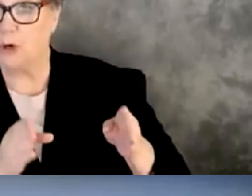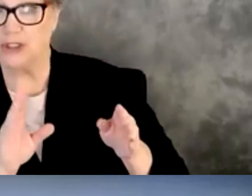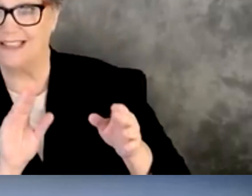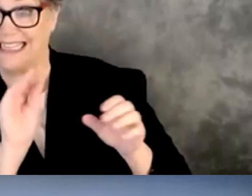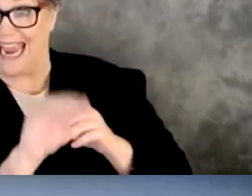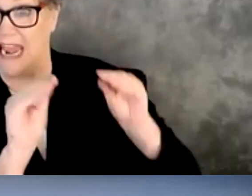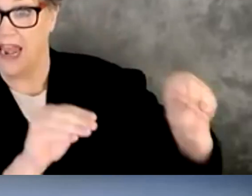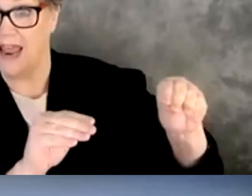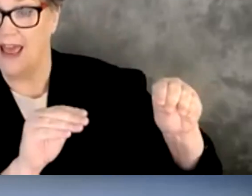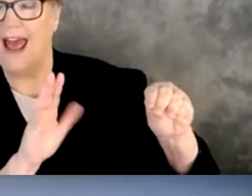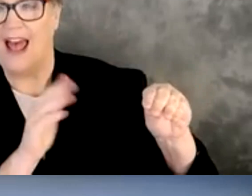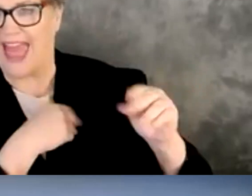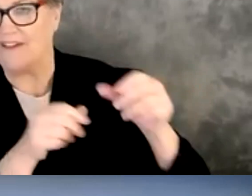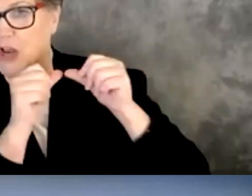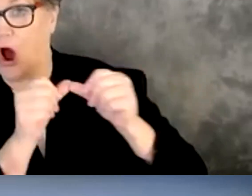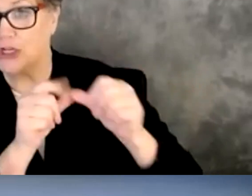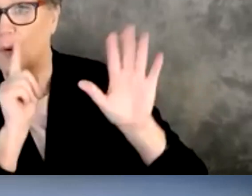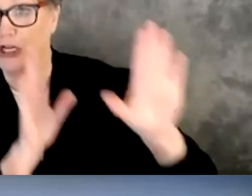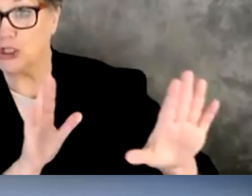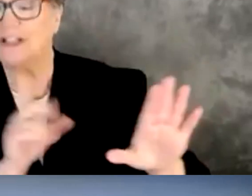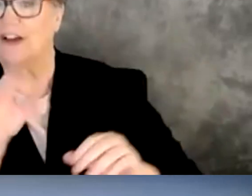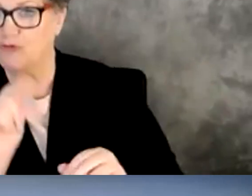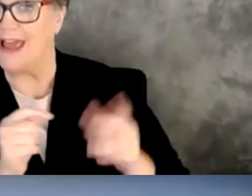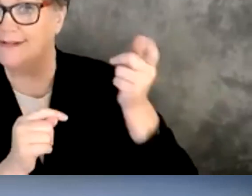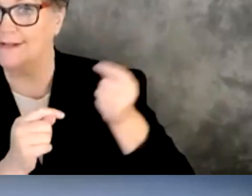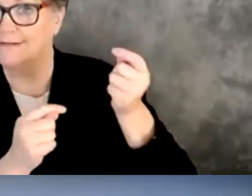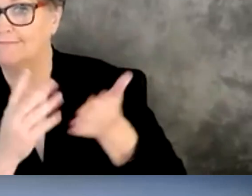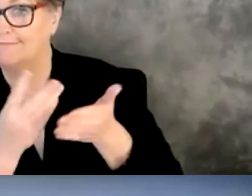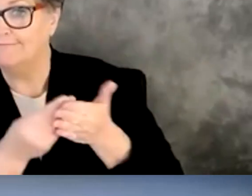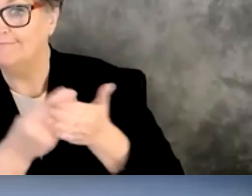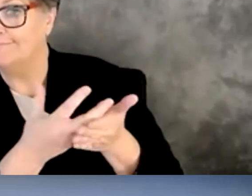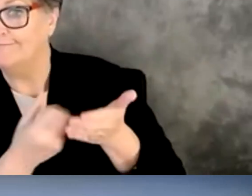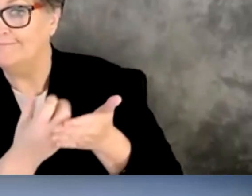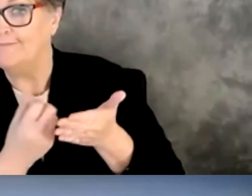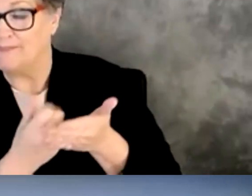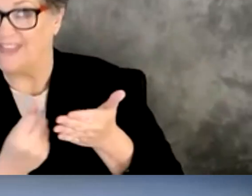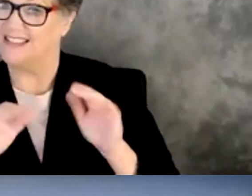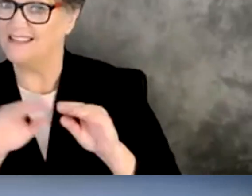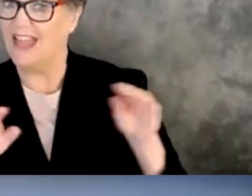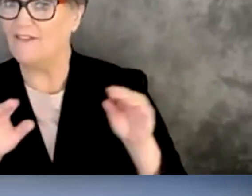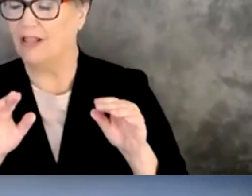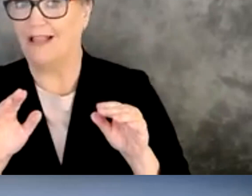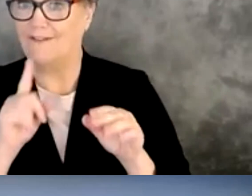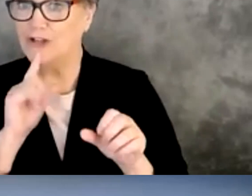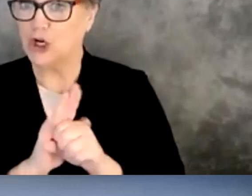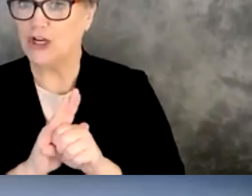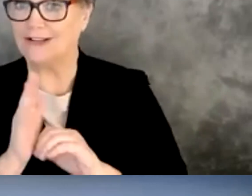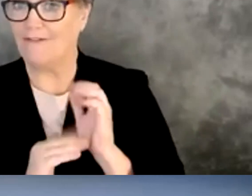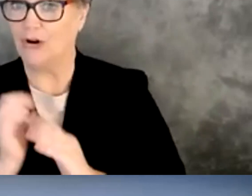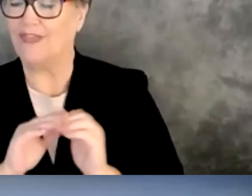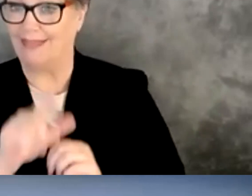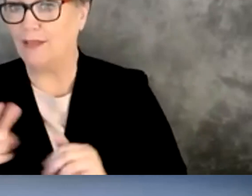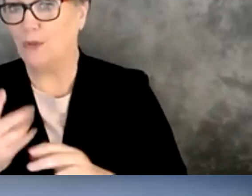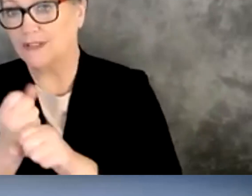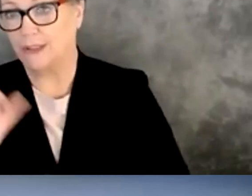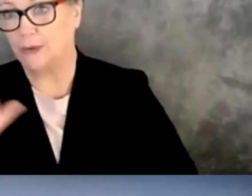they have an ongoing assurance of the rent, that is a pretty nice level of assurance that landlords get